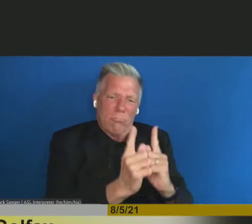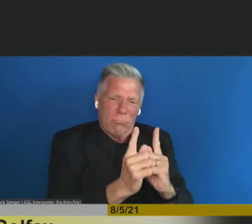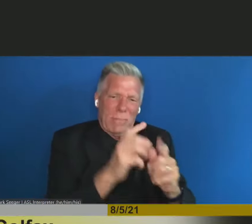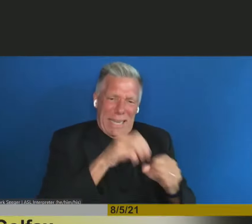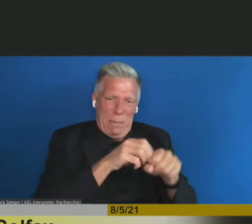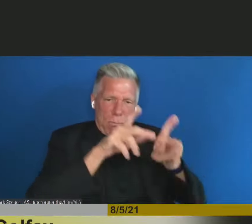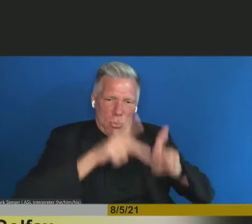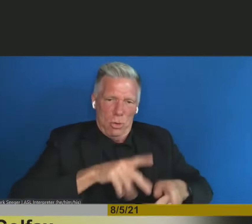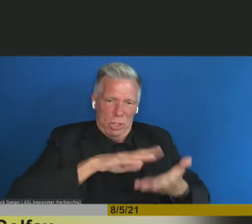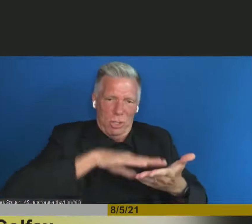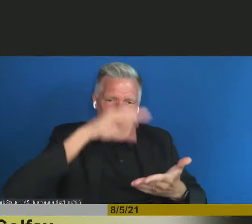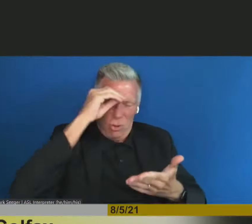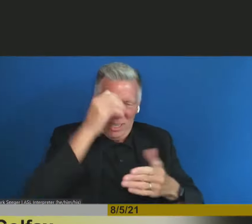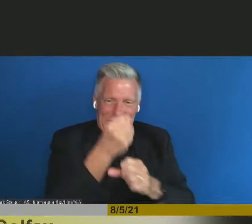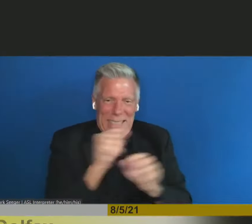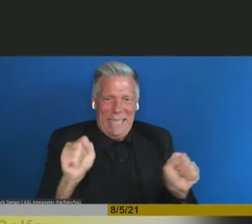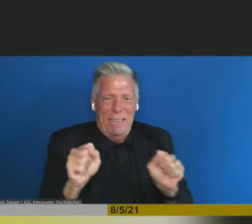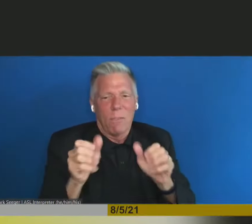possible.